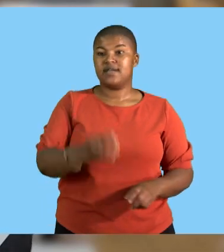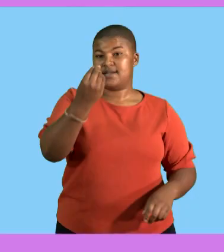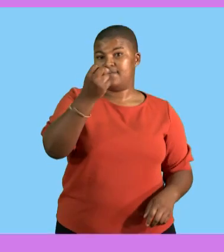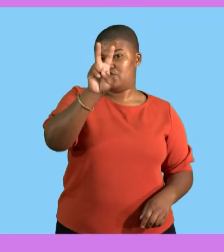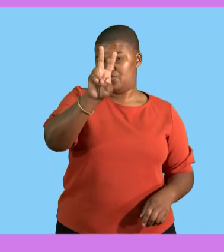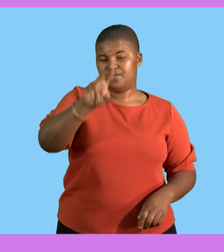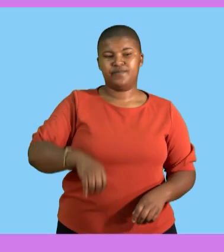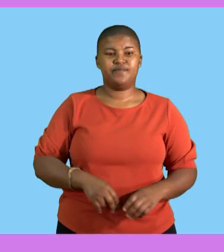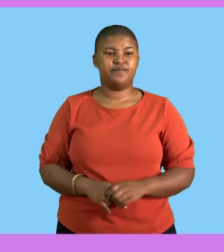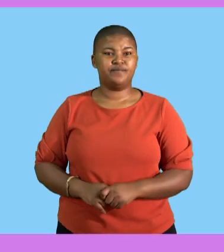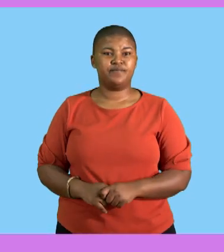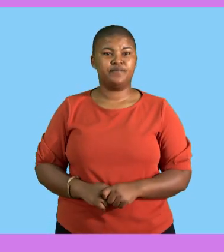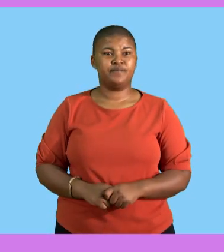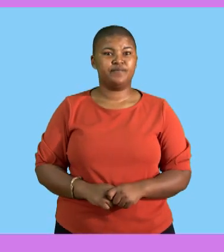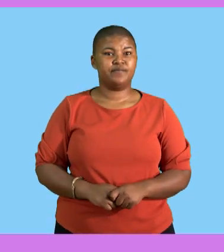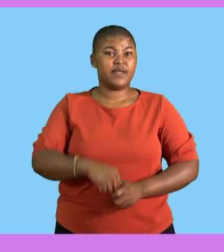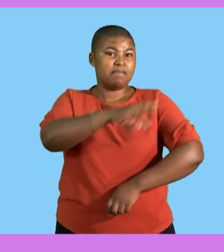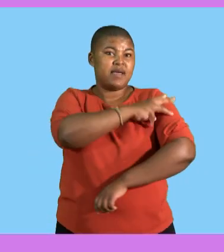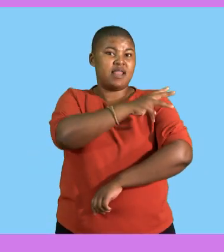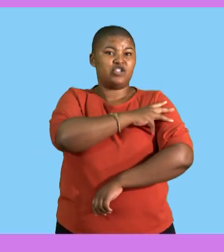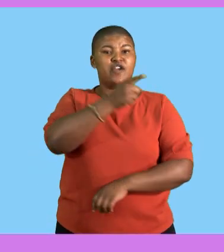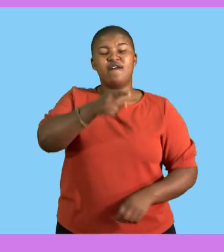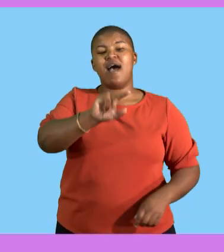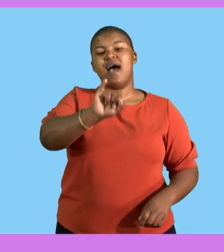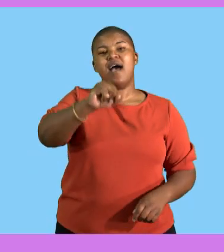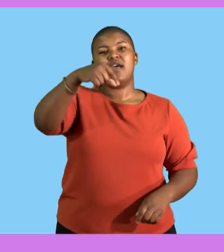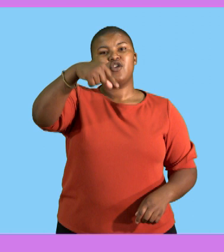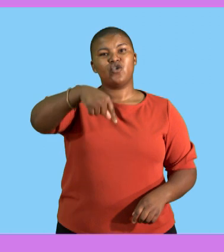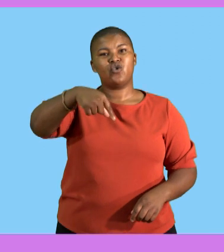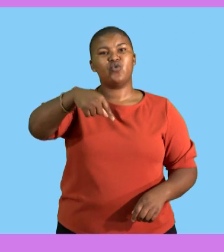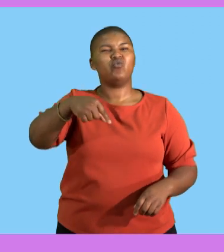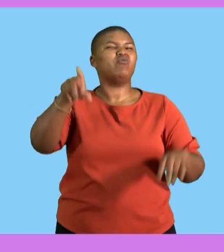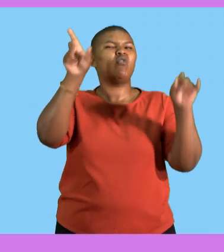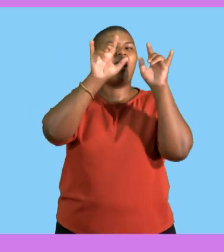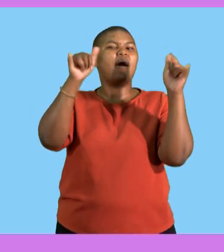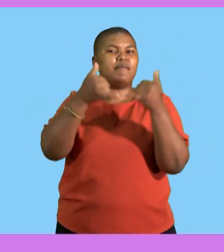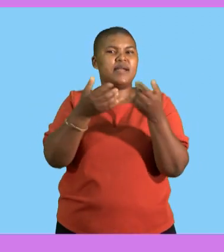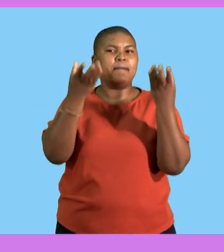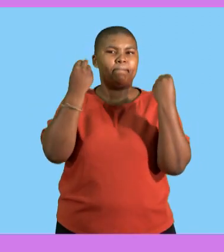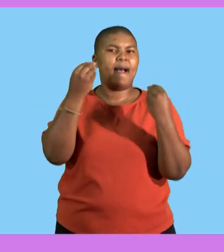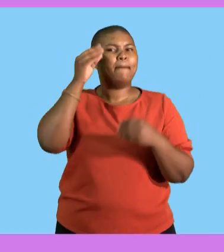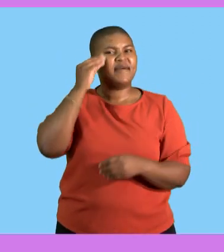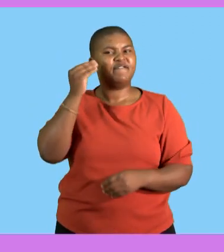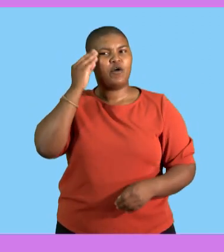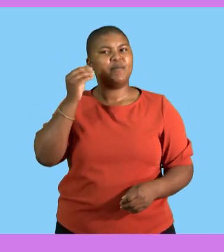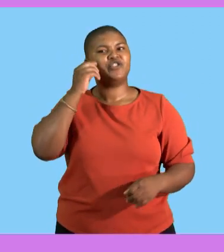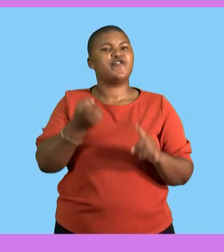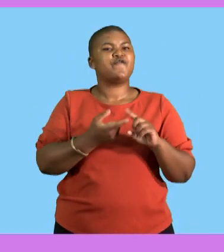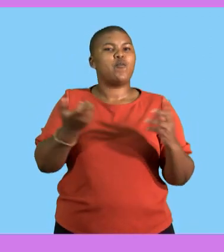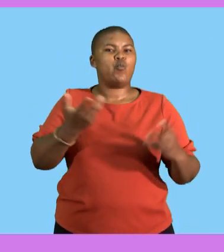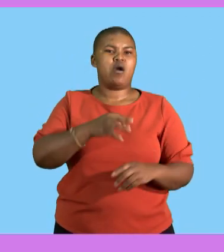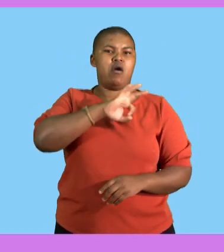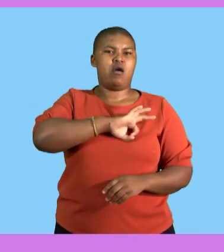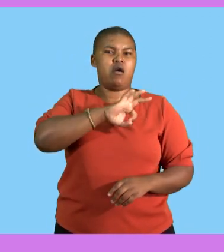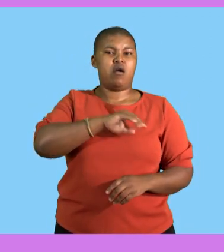The manager at IQ Generators collected data on the income accumulated over a period of 1 year.